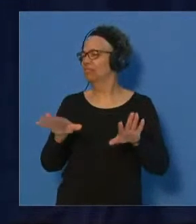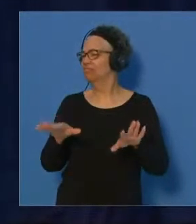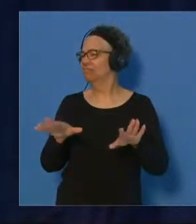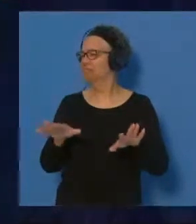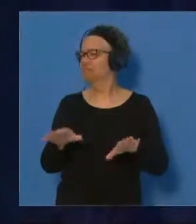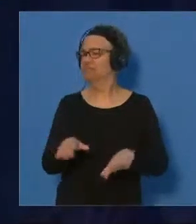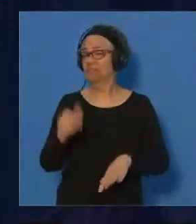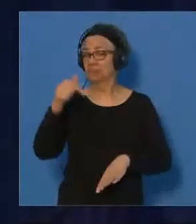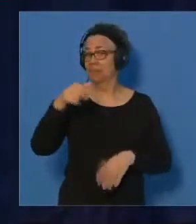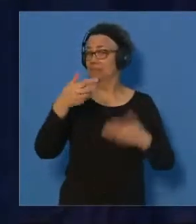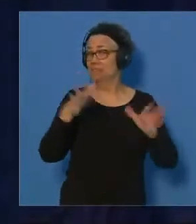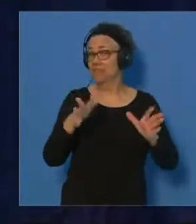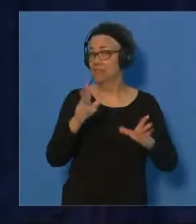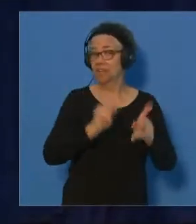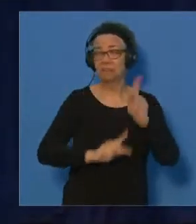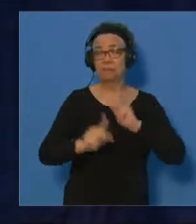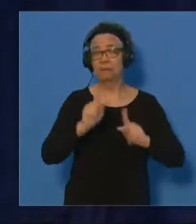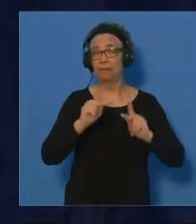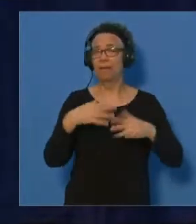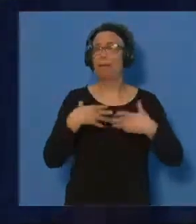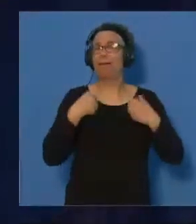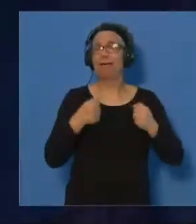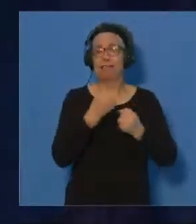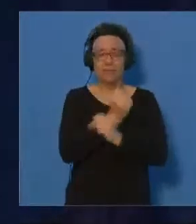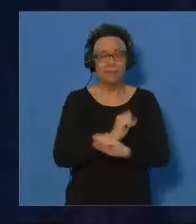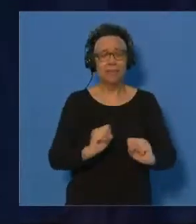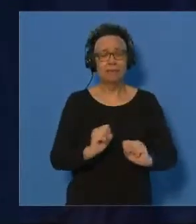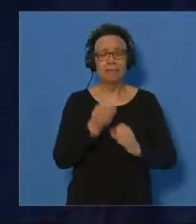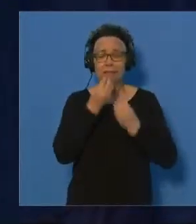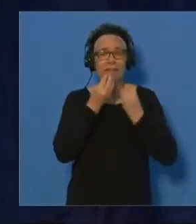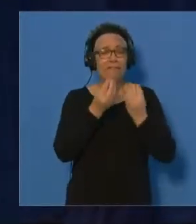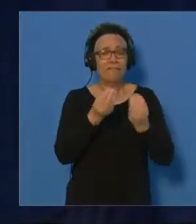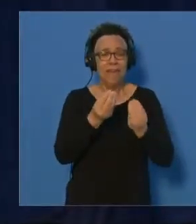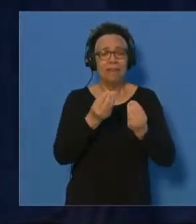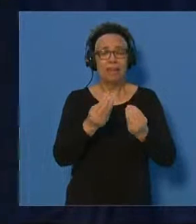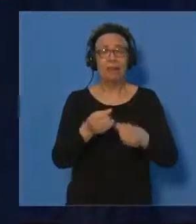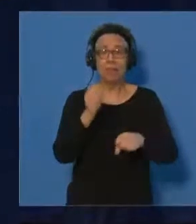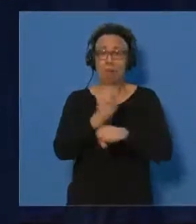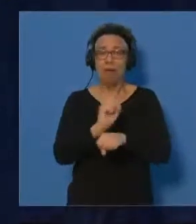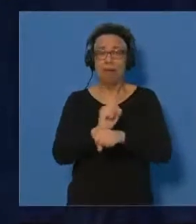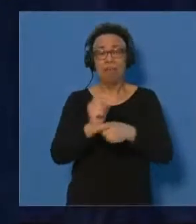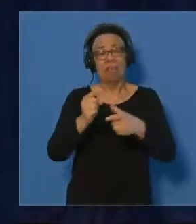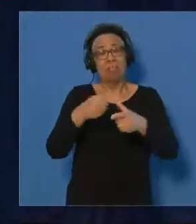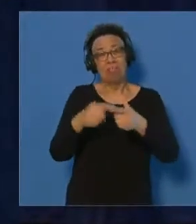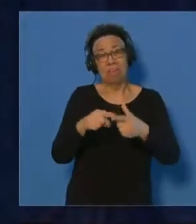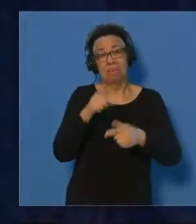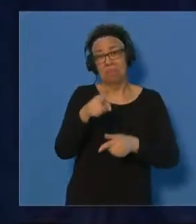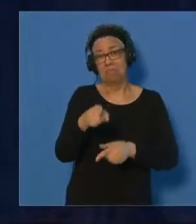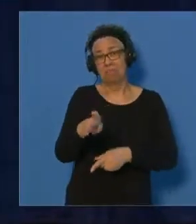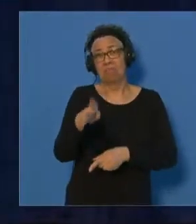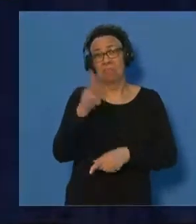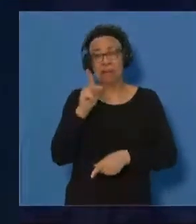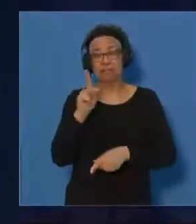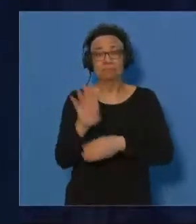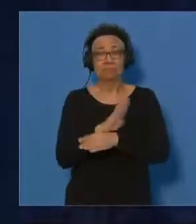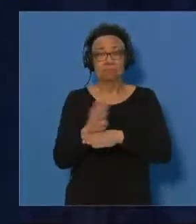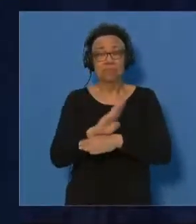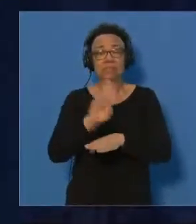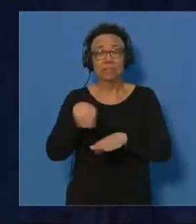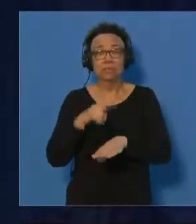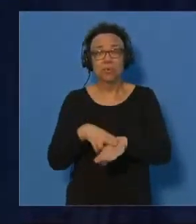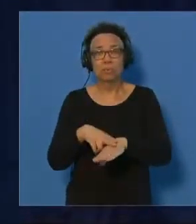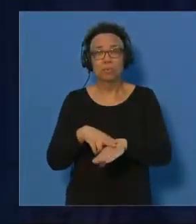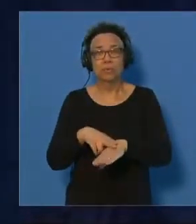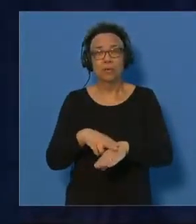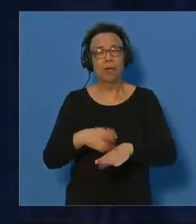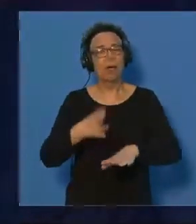when our people are healthy and safe, fed and employed, maybe then you can go back to business as usual. But